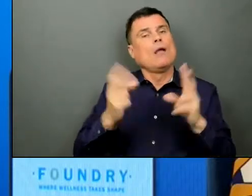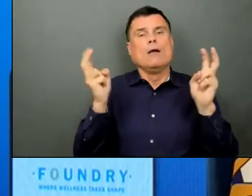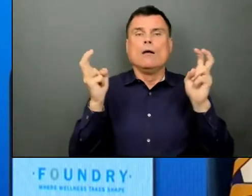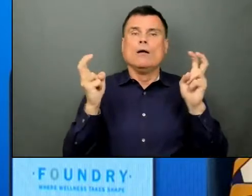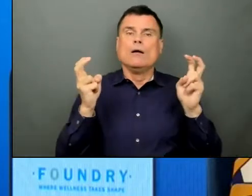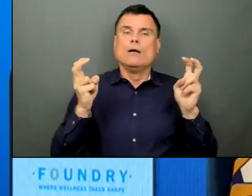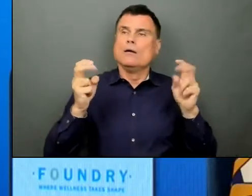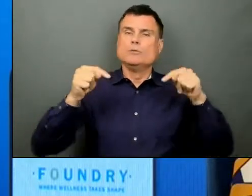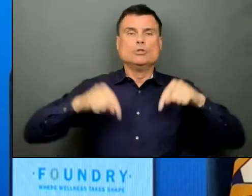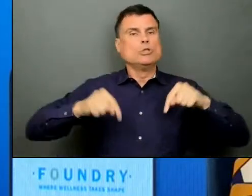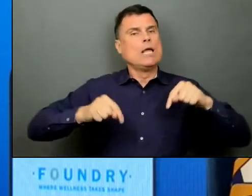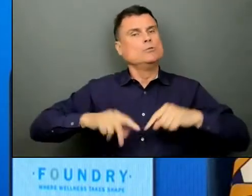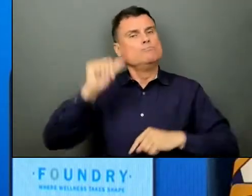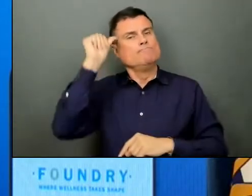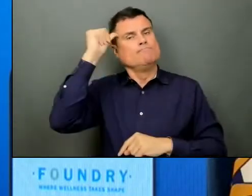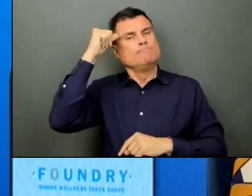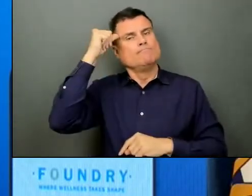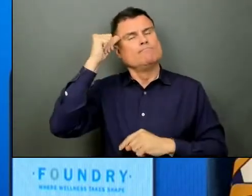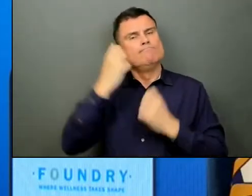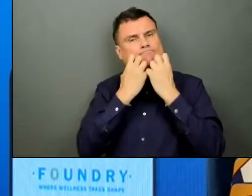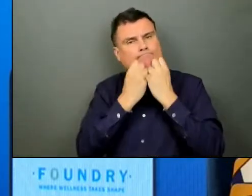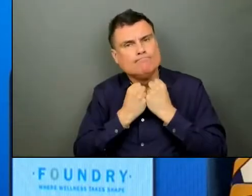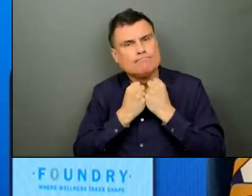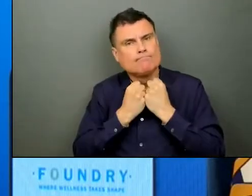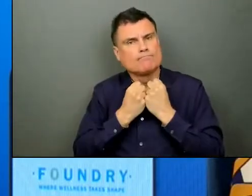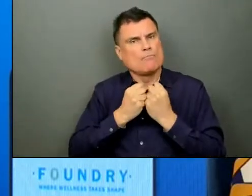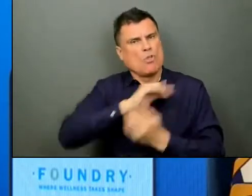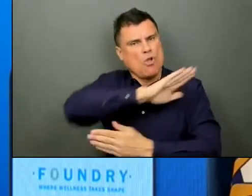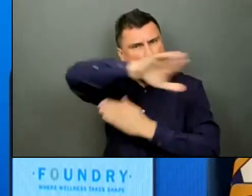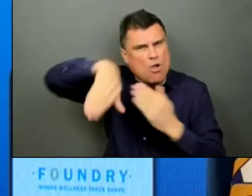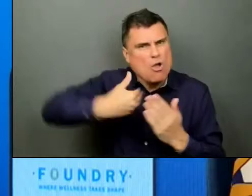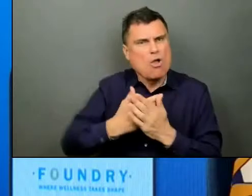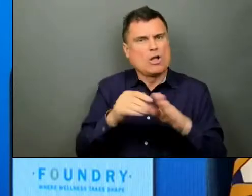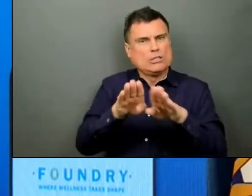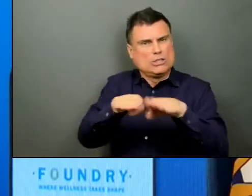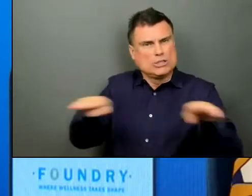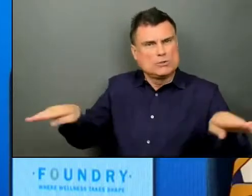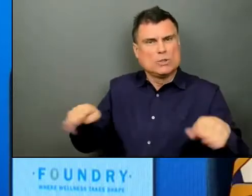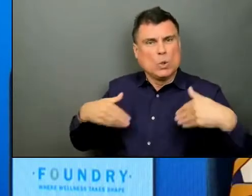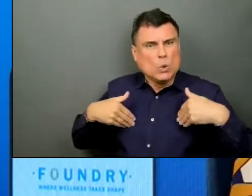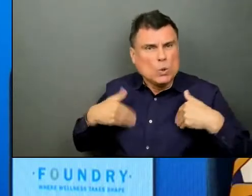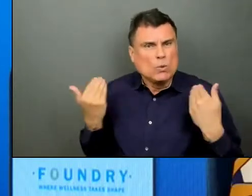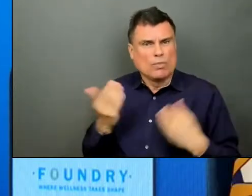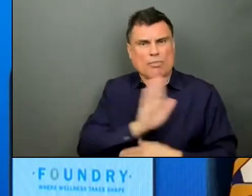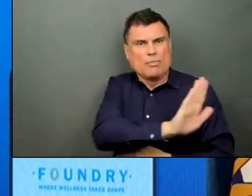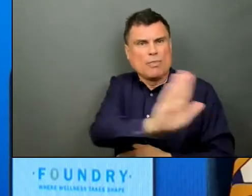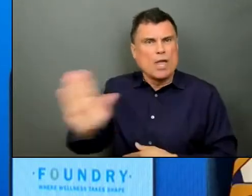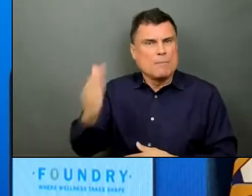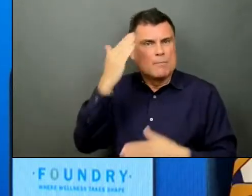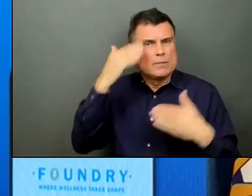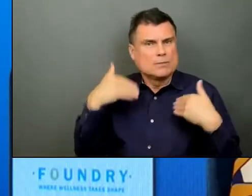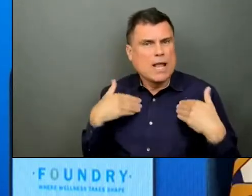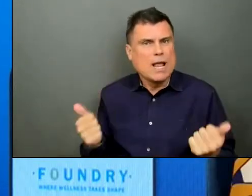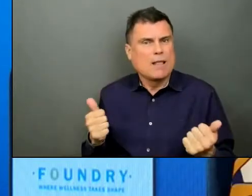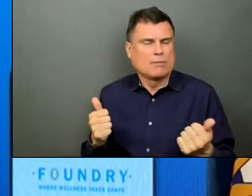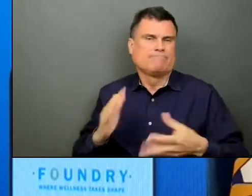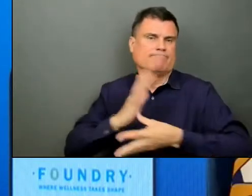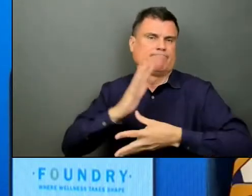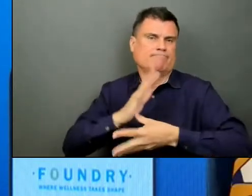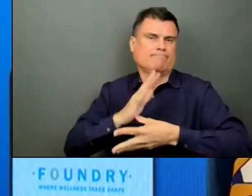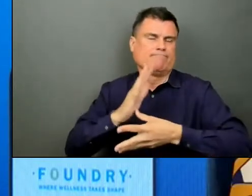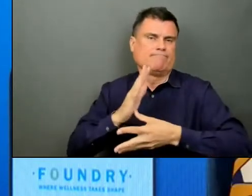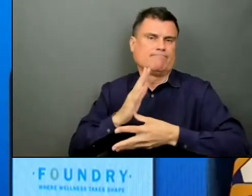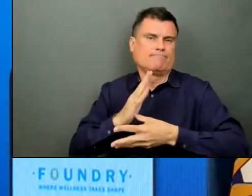A top priority in our work is to improve wellness for children, youth, and young adults. We want every child to have their best possible